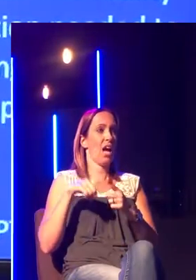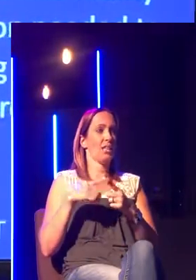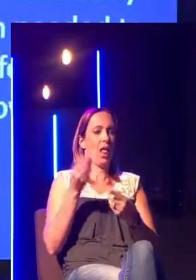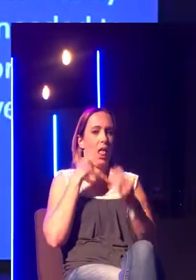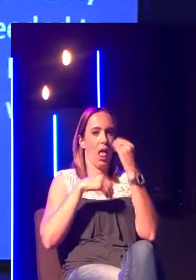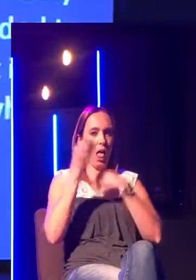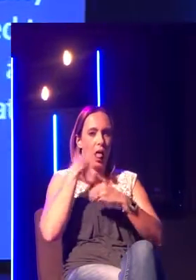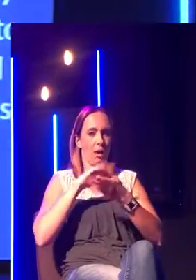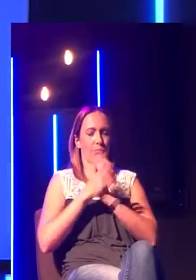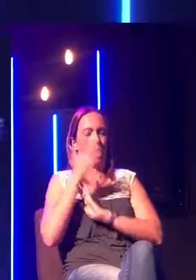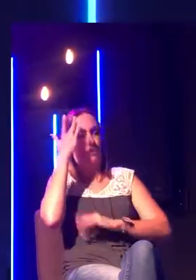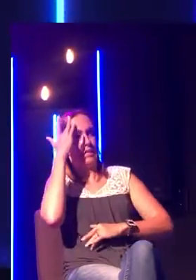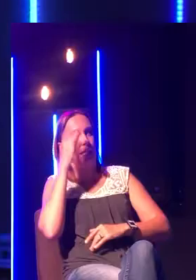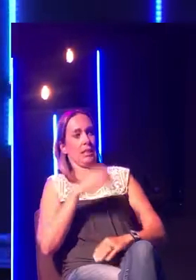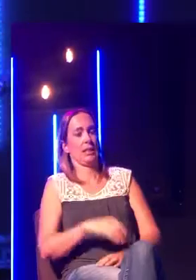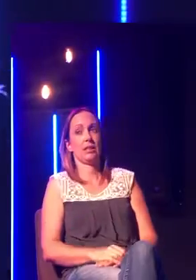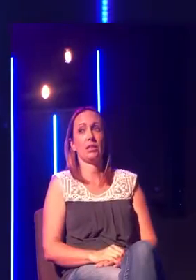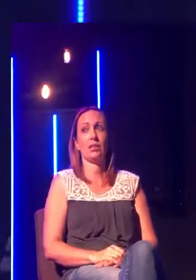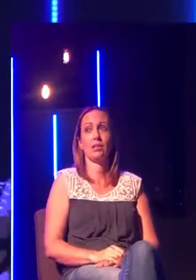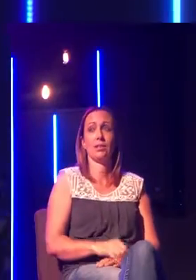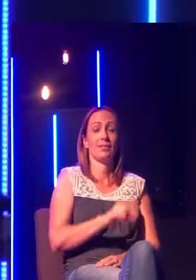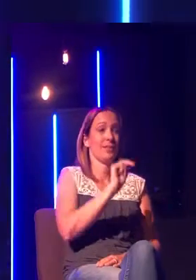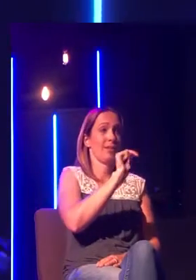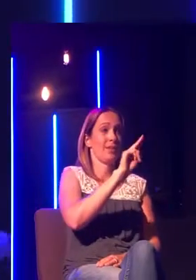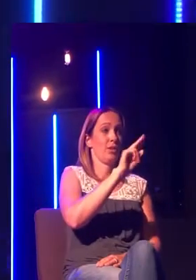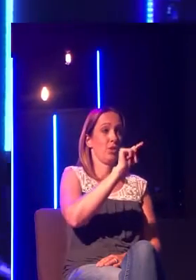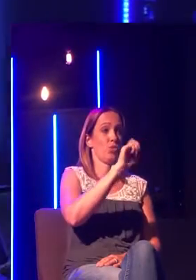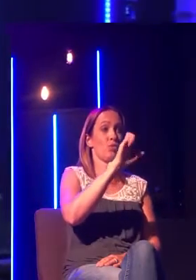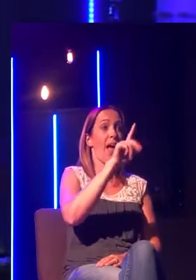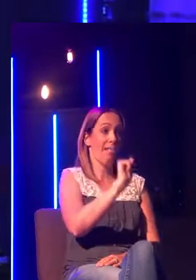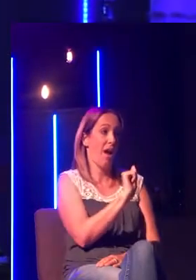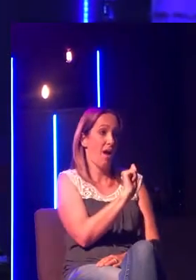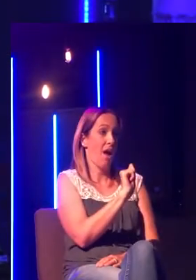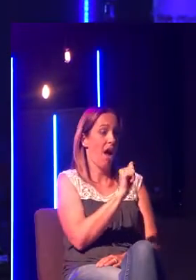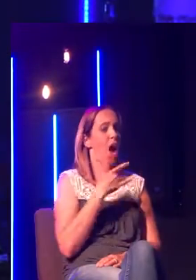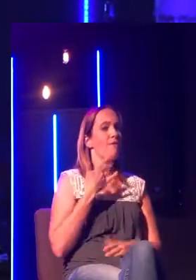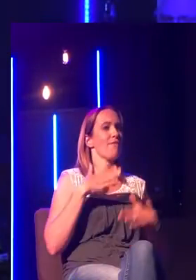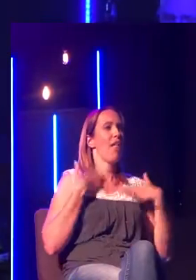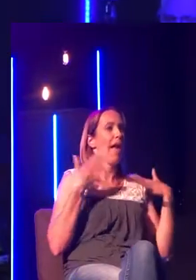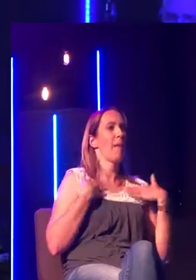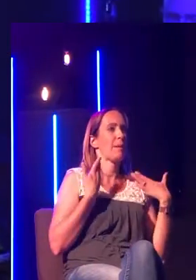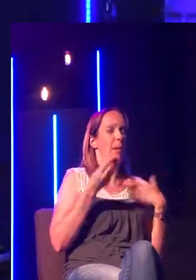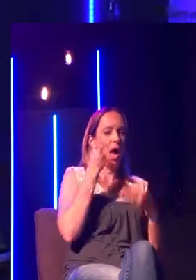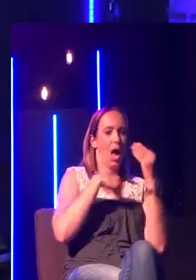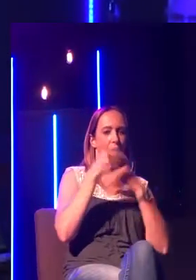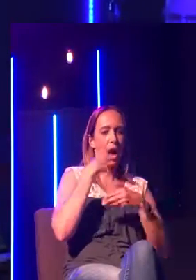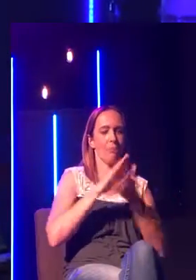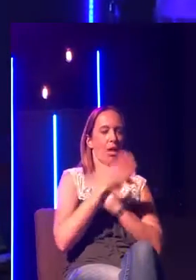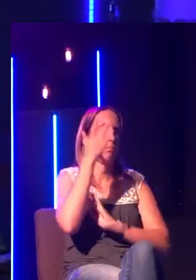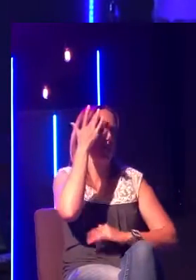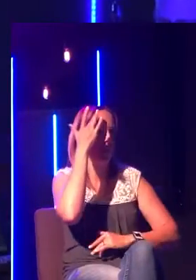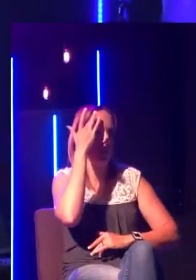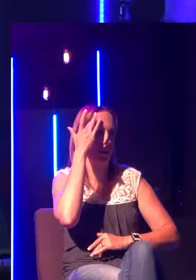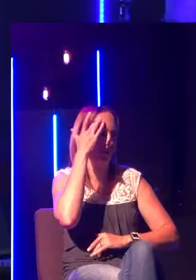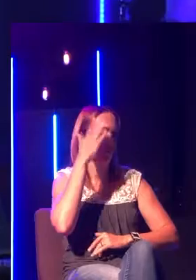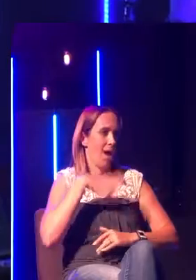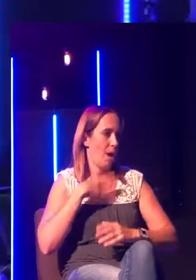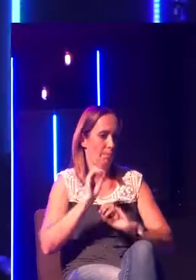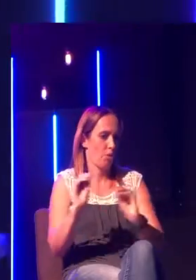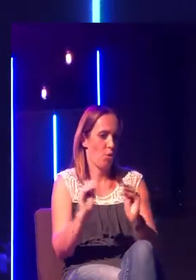sitting. Nutella brings me happiness when I eat the Sam's Club tub of Nutella in one sitting until I've done